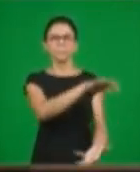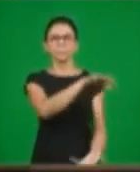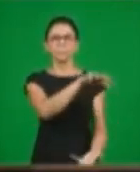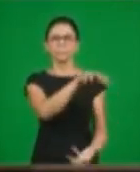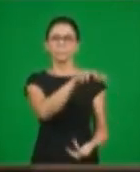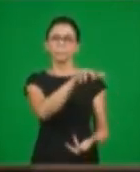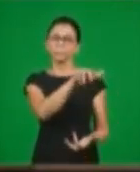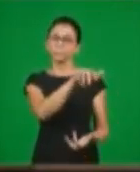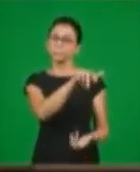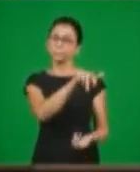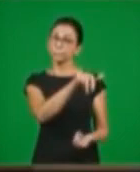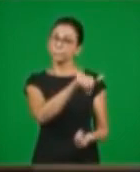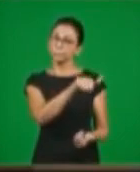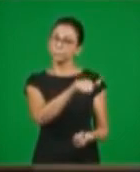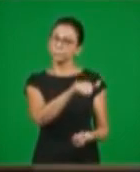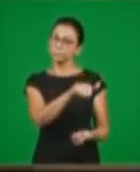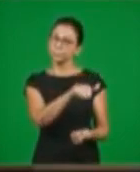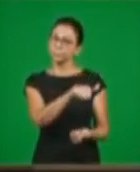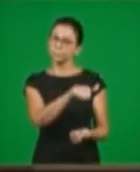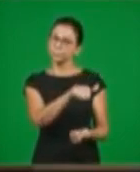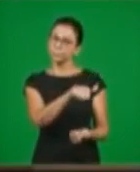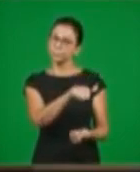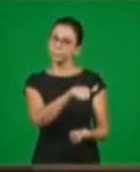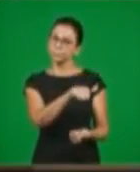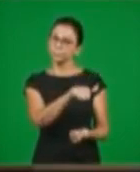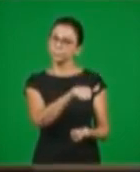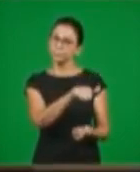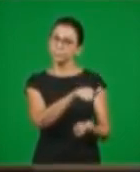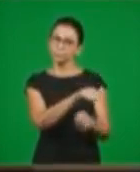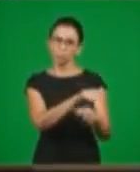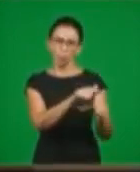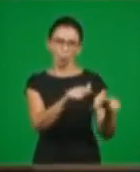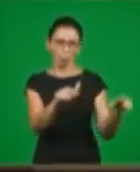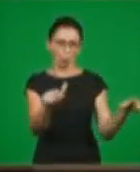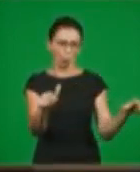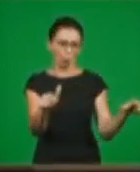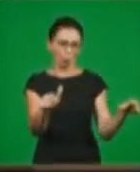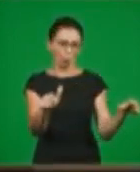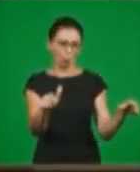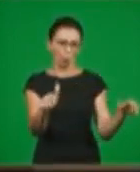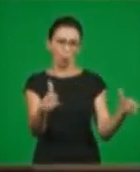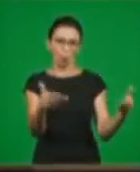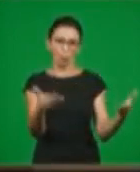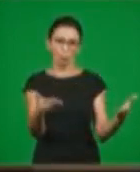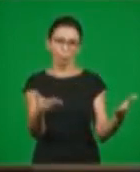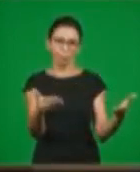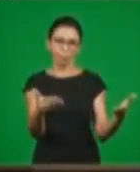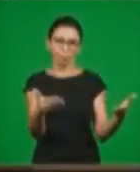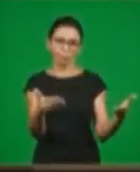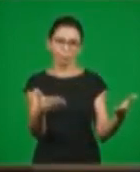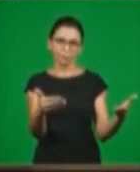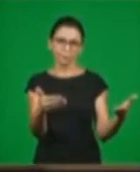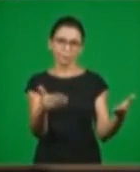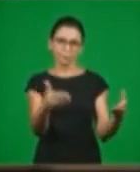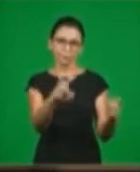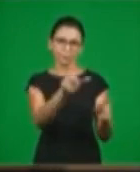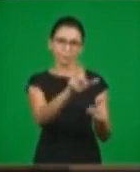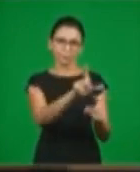a Christianity that which the walls disappeared. There is no walls.